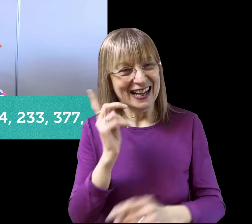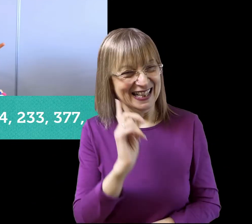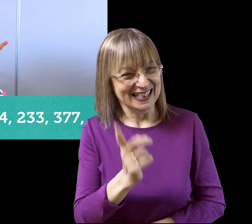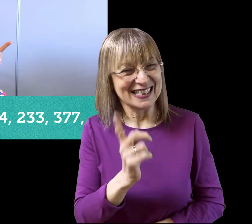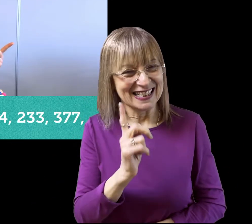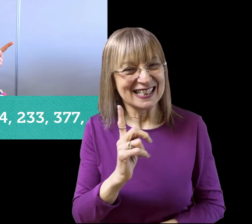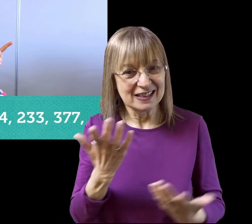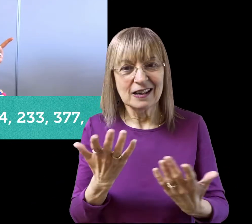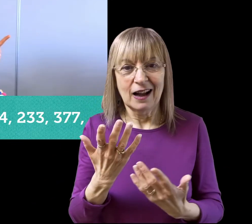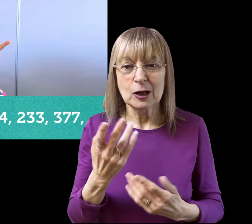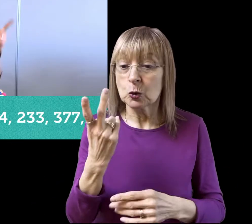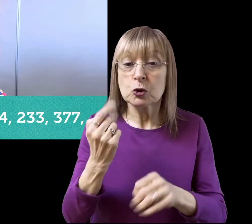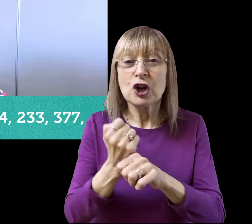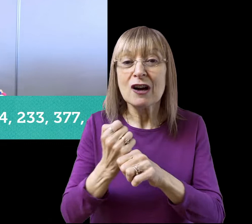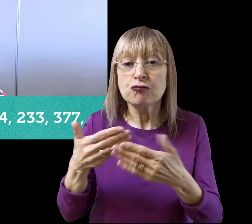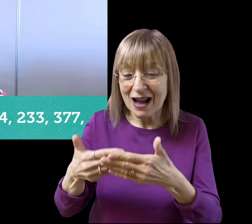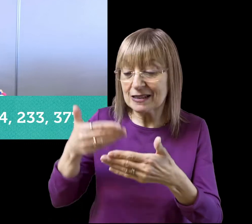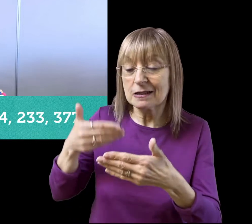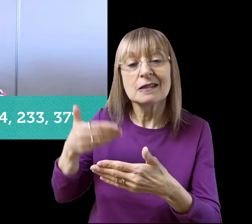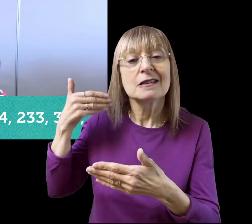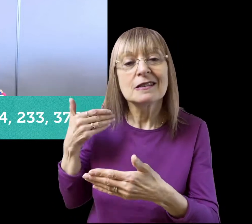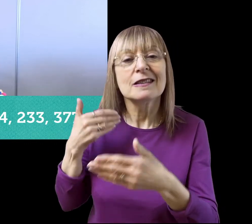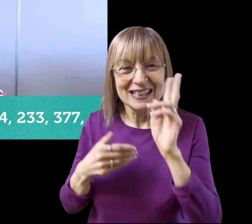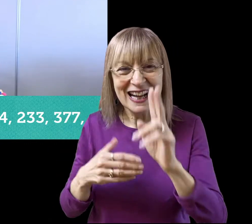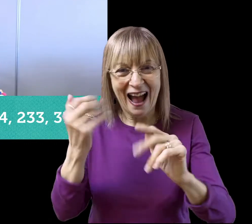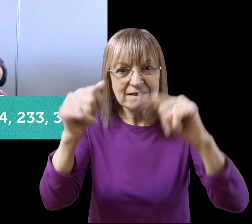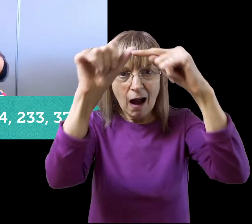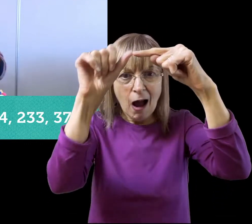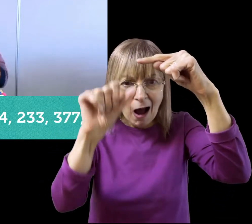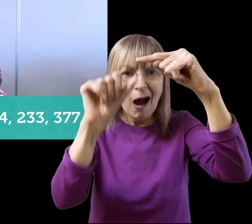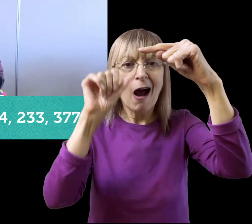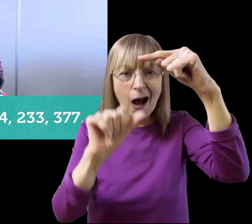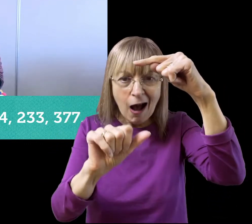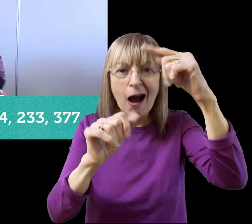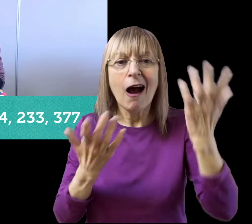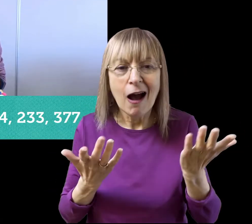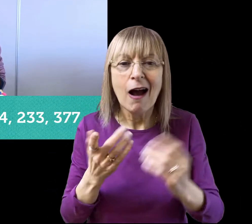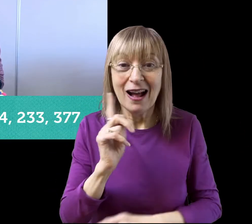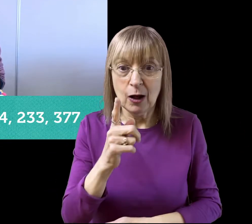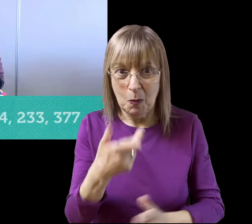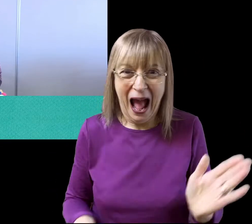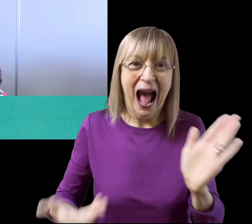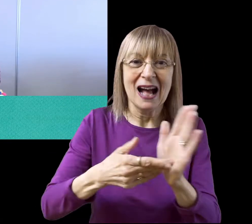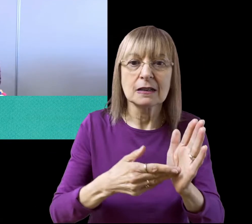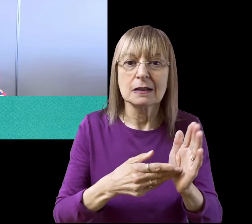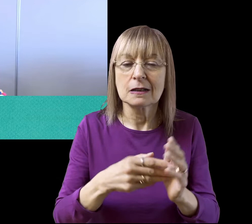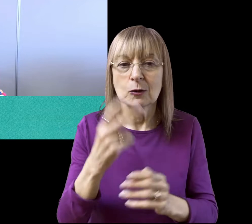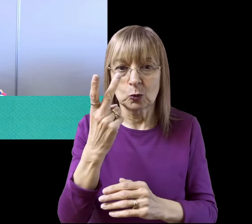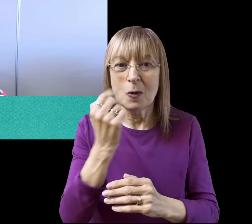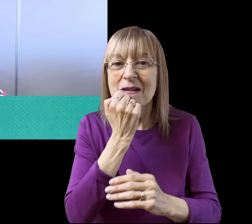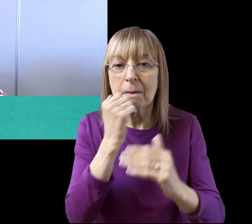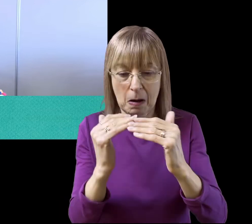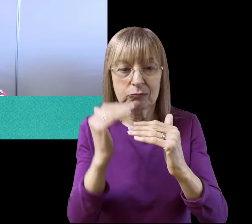the grown-ups the ones that become grown-ups from 2 generations ago. So you're adding the 2 previous numbers to get the next